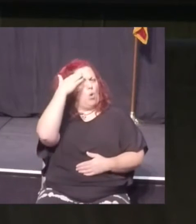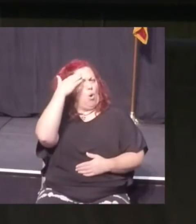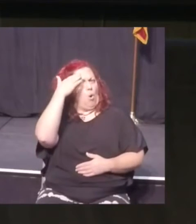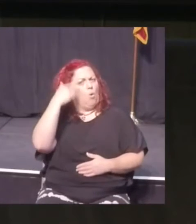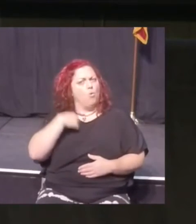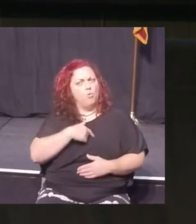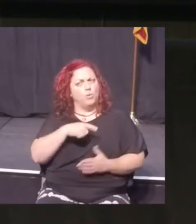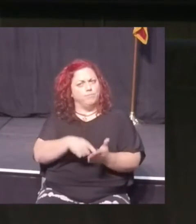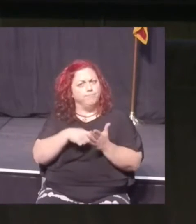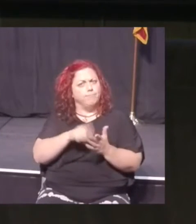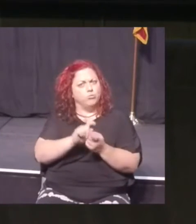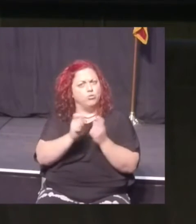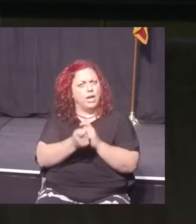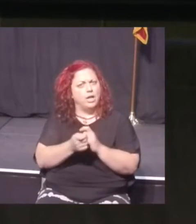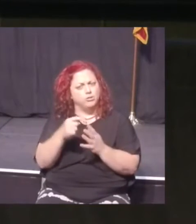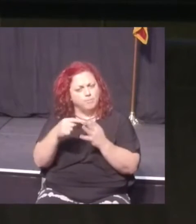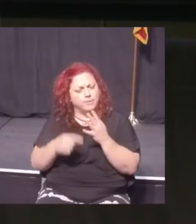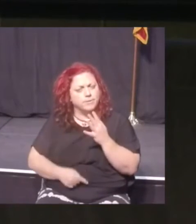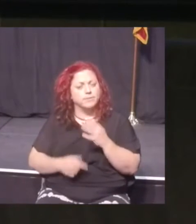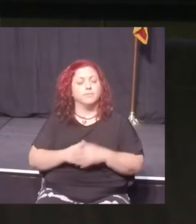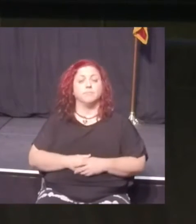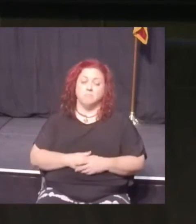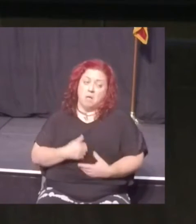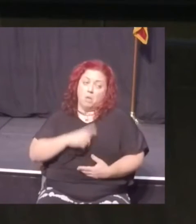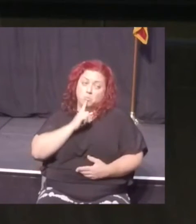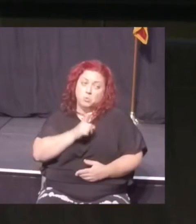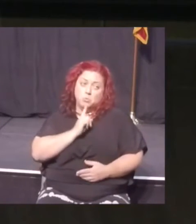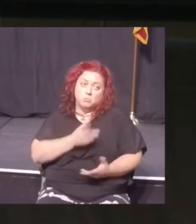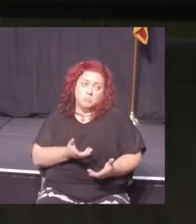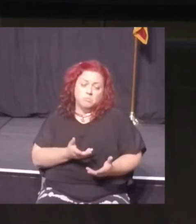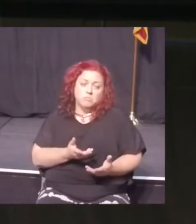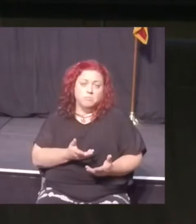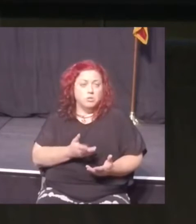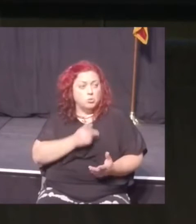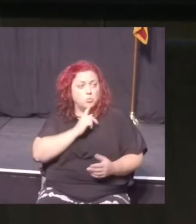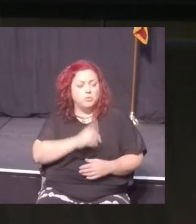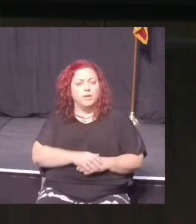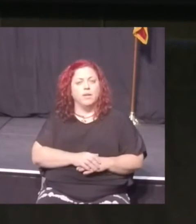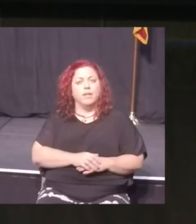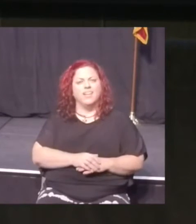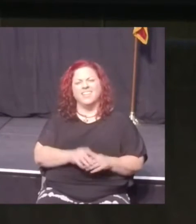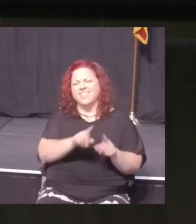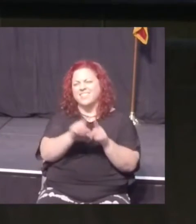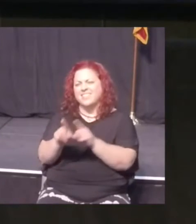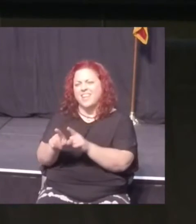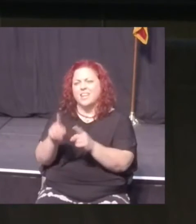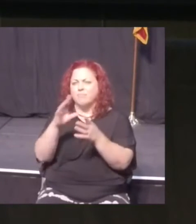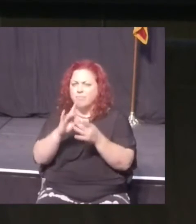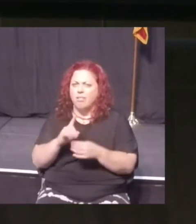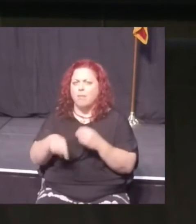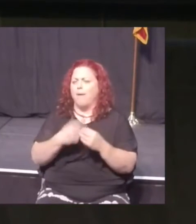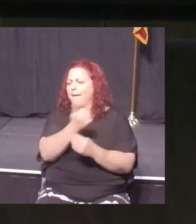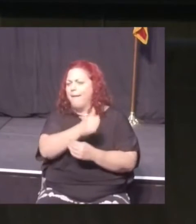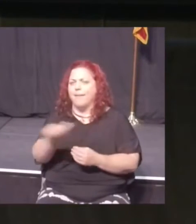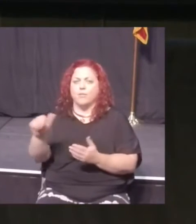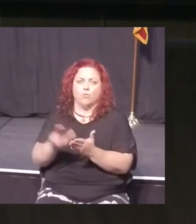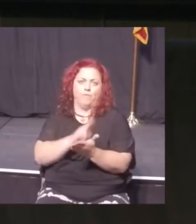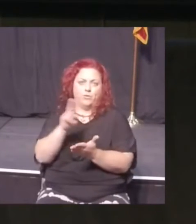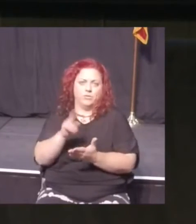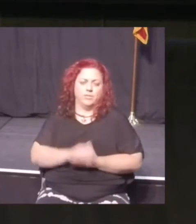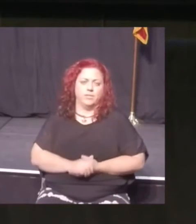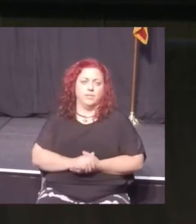change some things. I'm sure that's true. The same could be said about any university, and